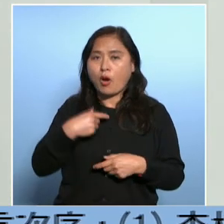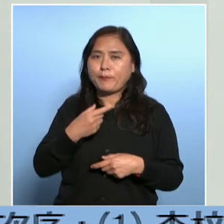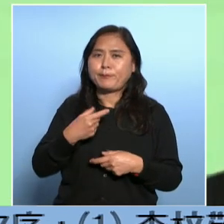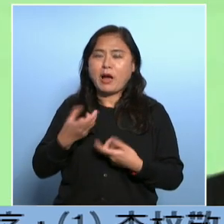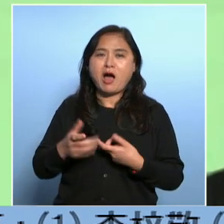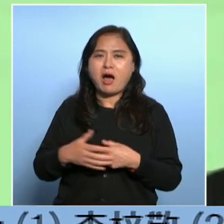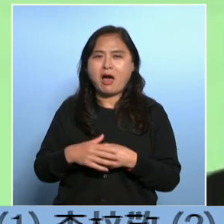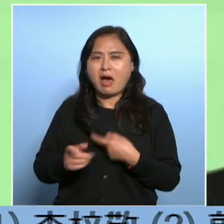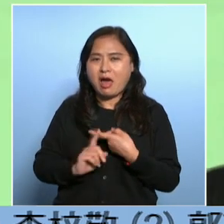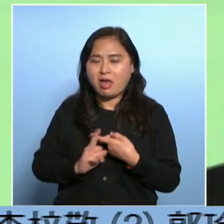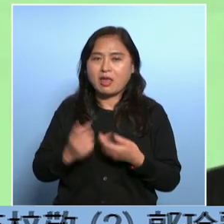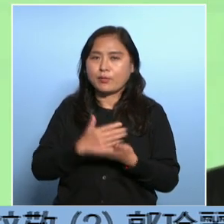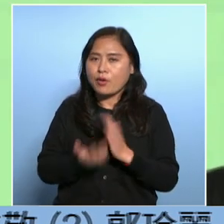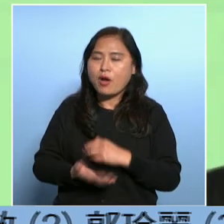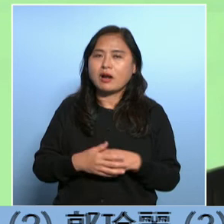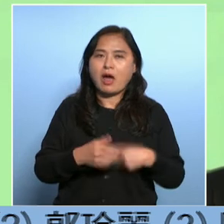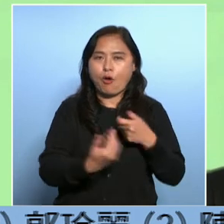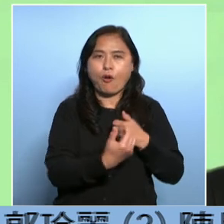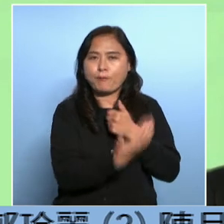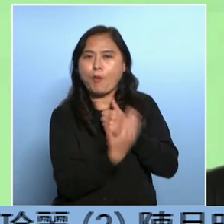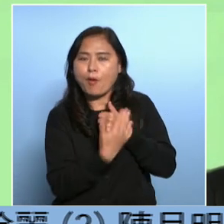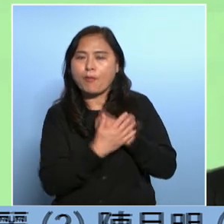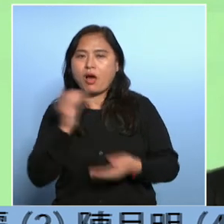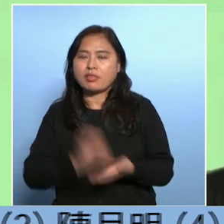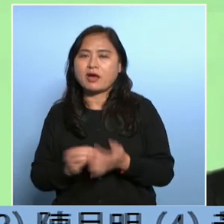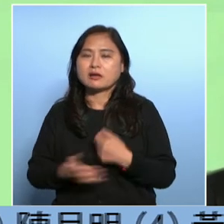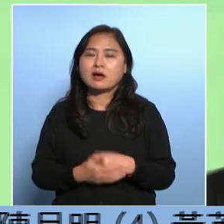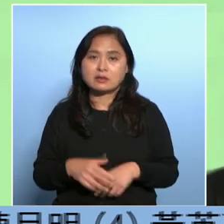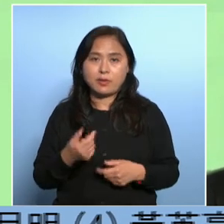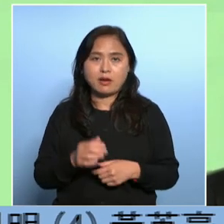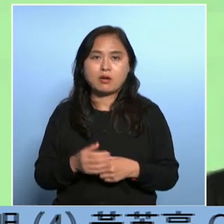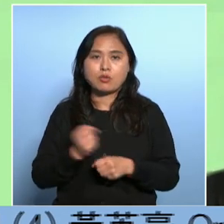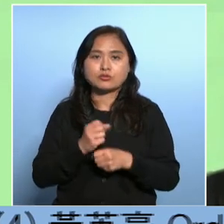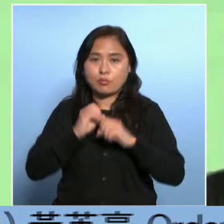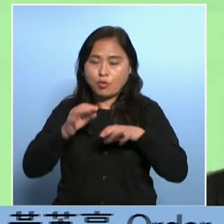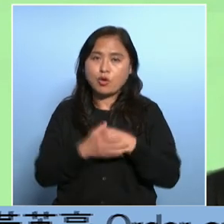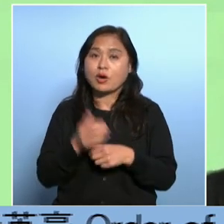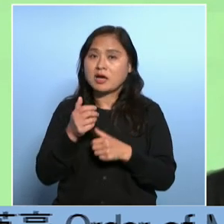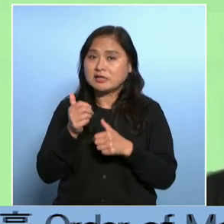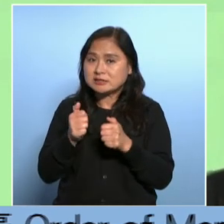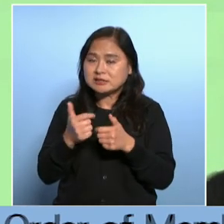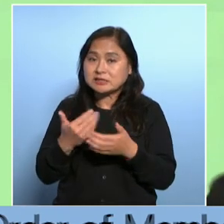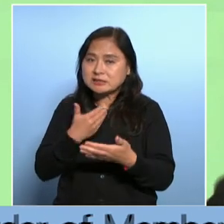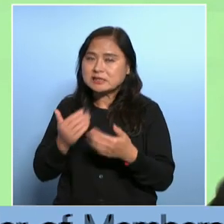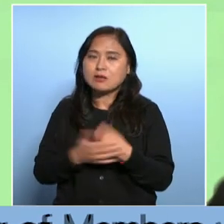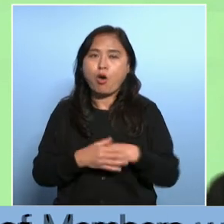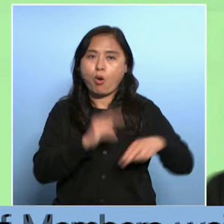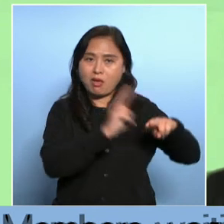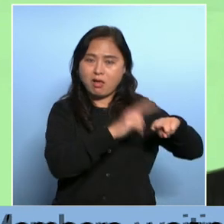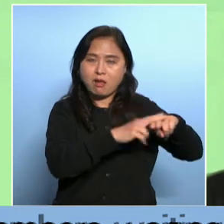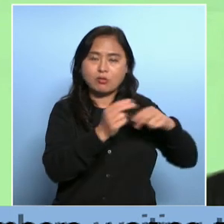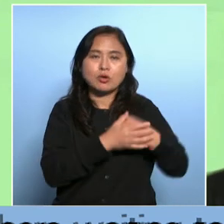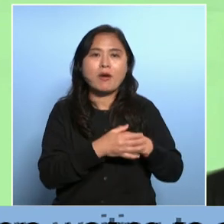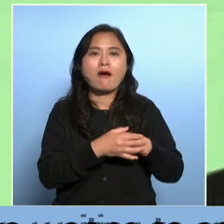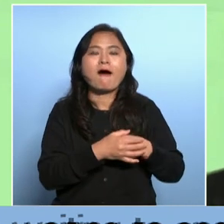And facts tell us that the motherland loves Hong Kong most.